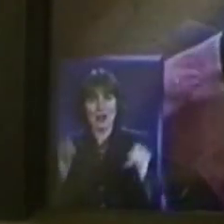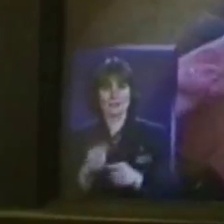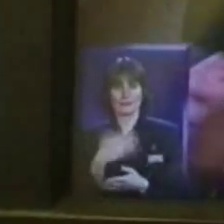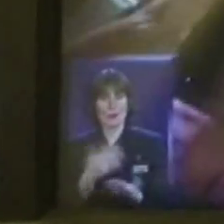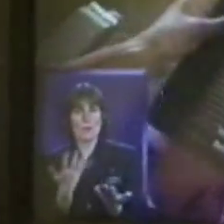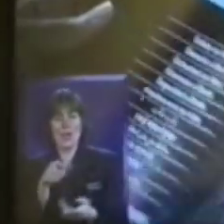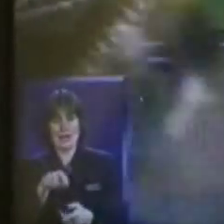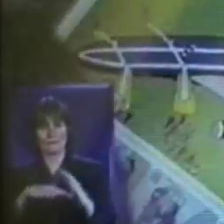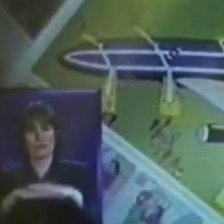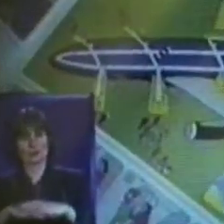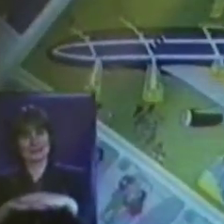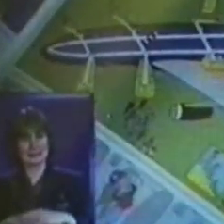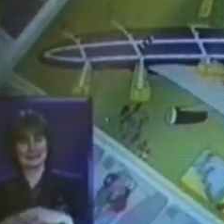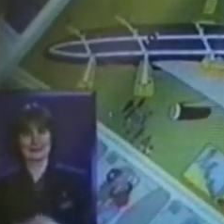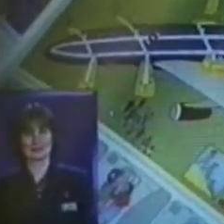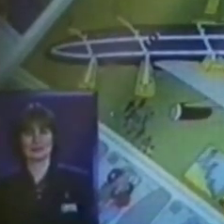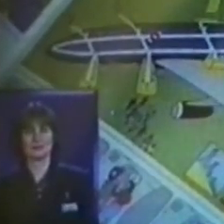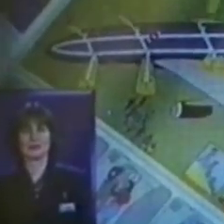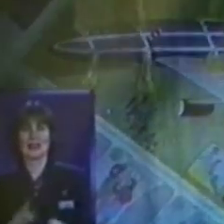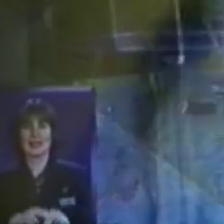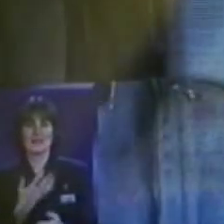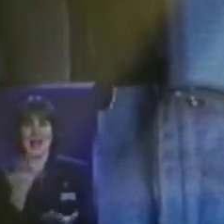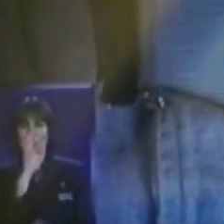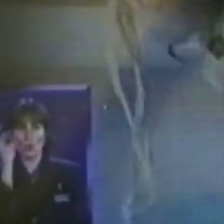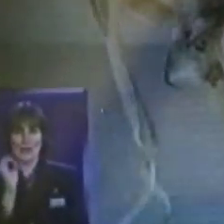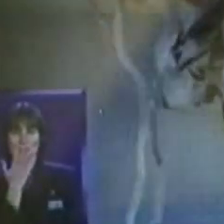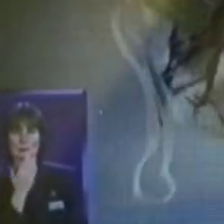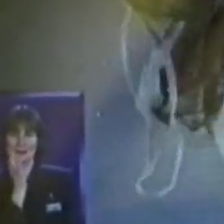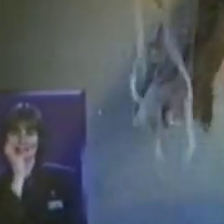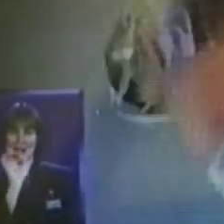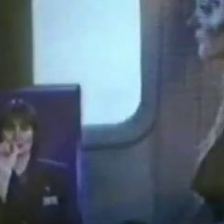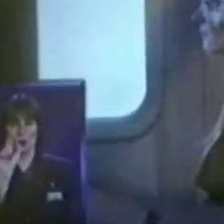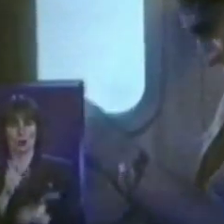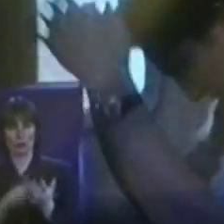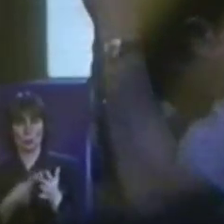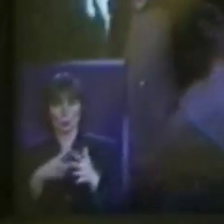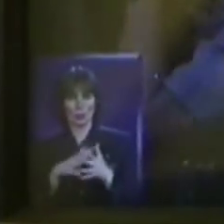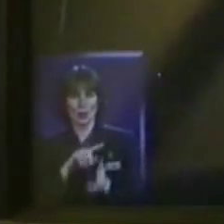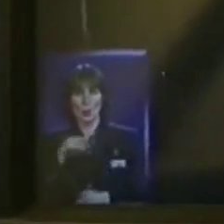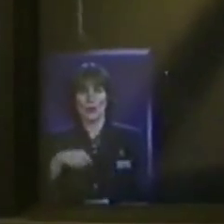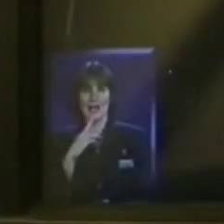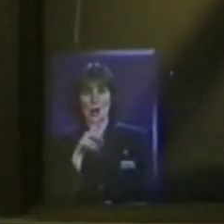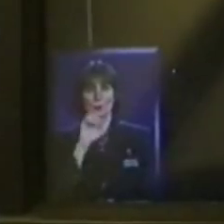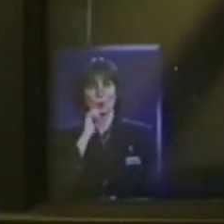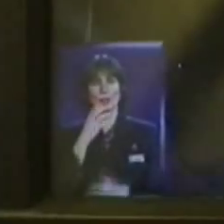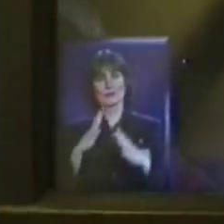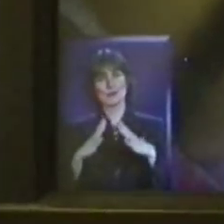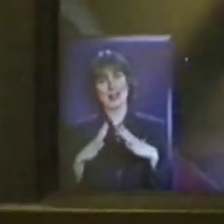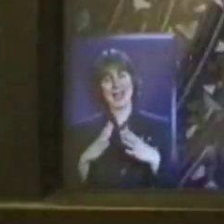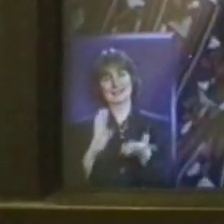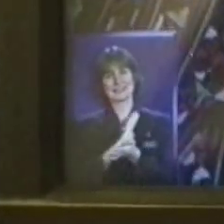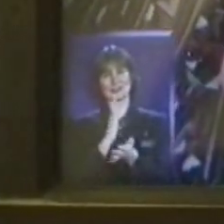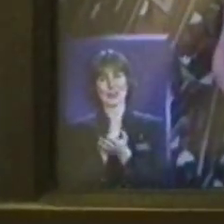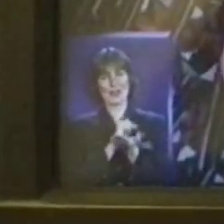Finally, take a look at the safety card in the seat pocket in front of you. If you have any questions, please ask your crew.